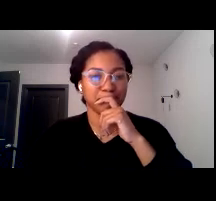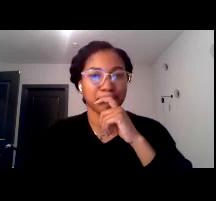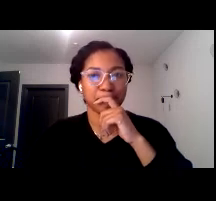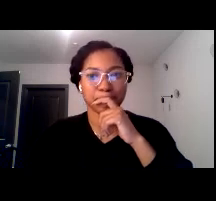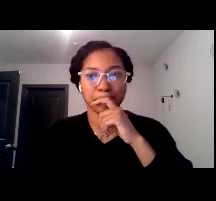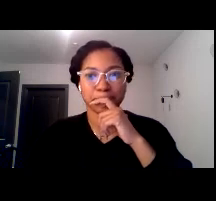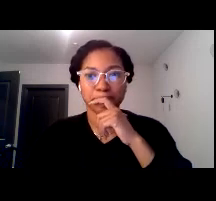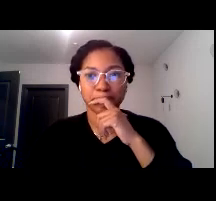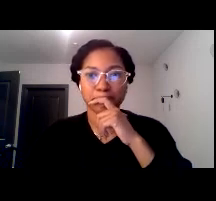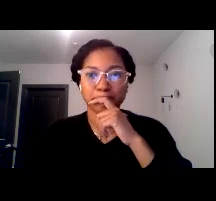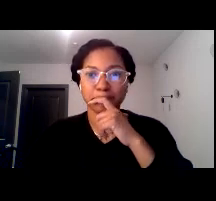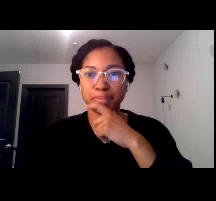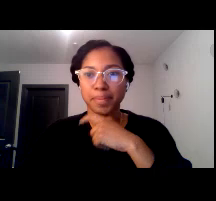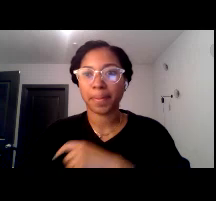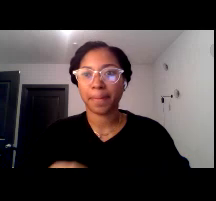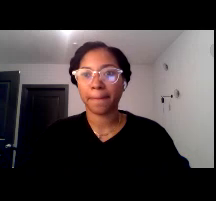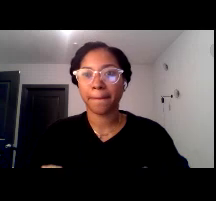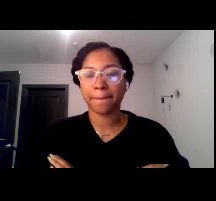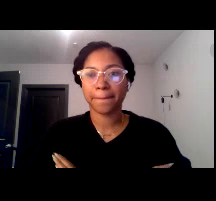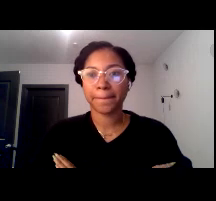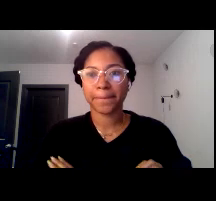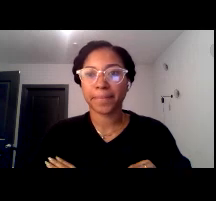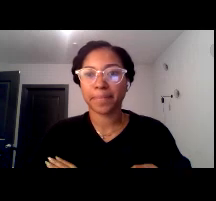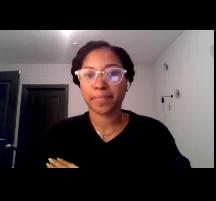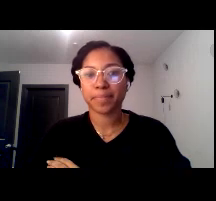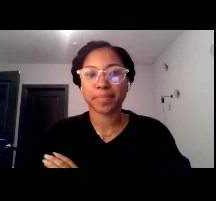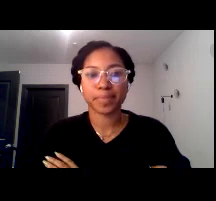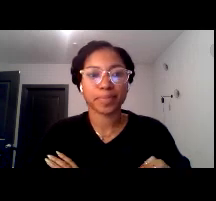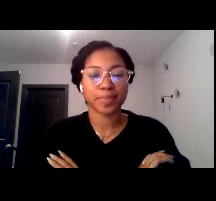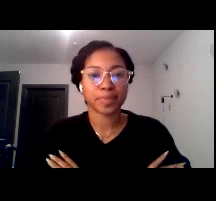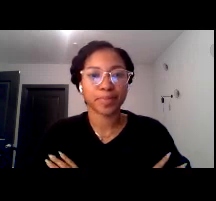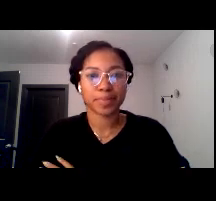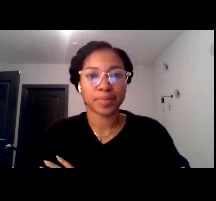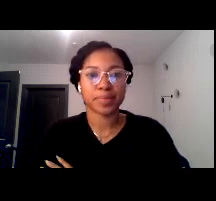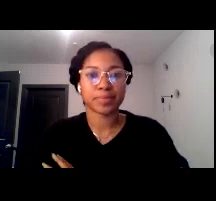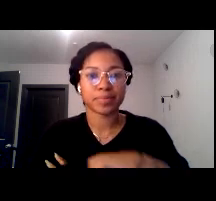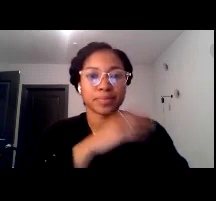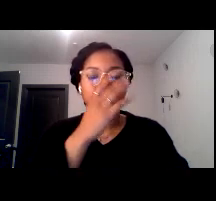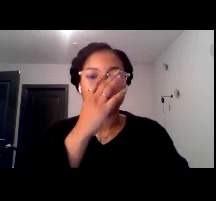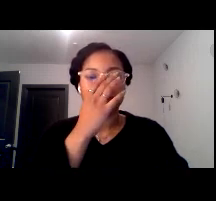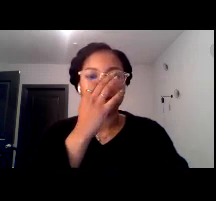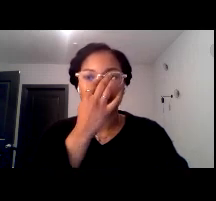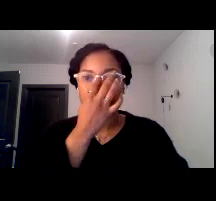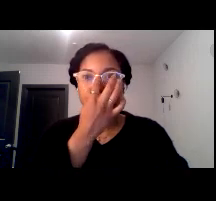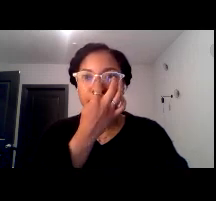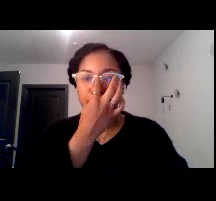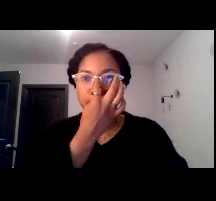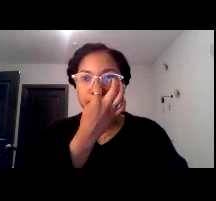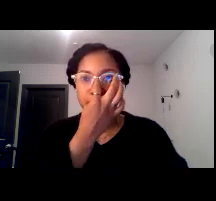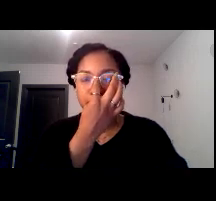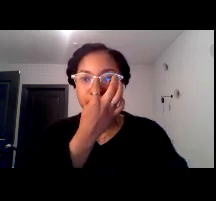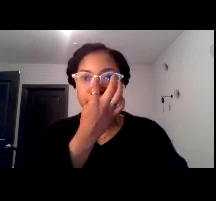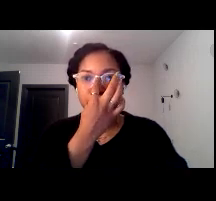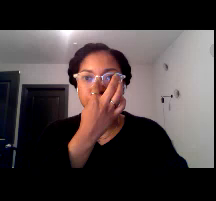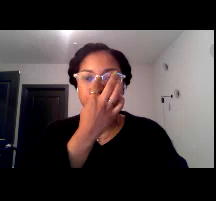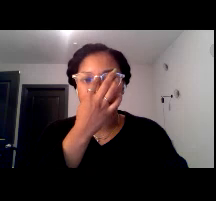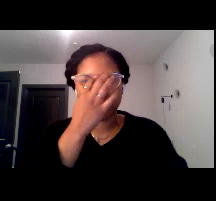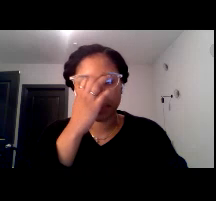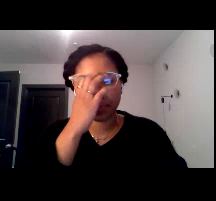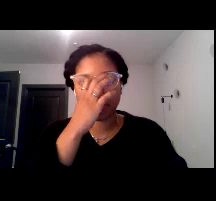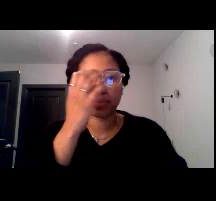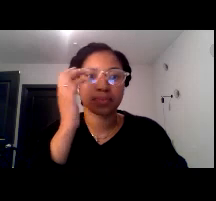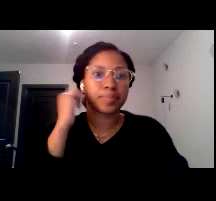what does this involve? It involves a review of these items, but not limited to. Of course, there may be